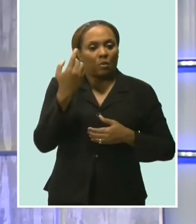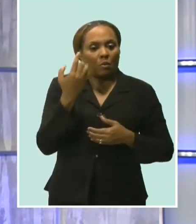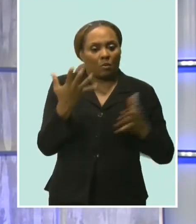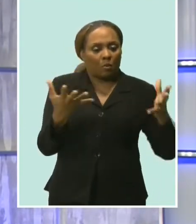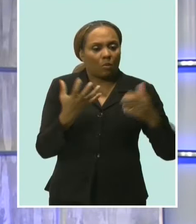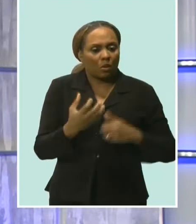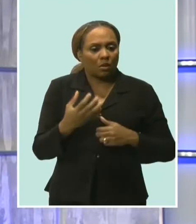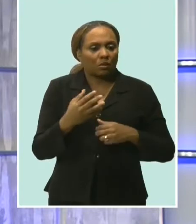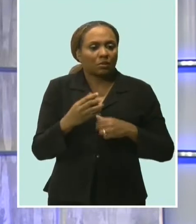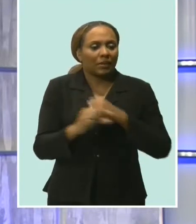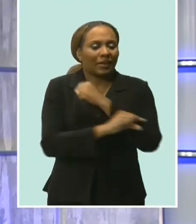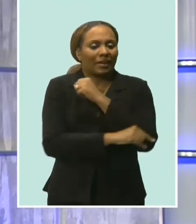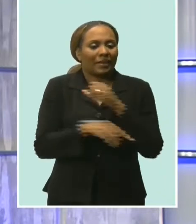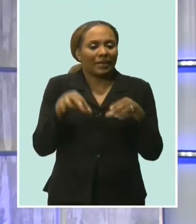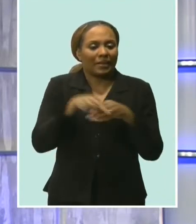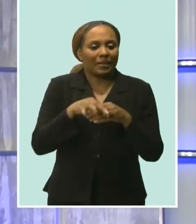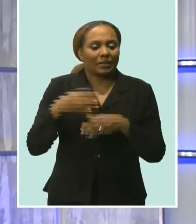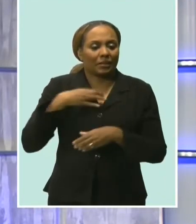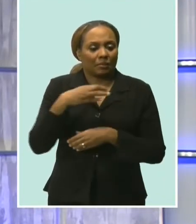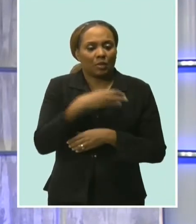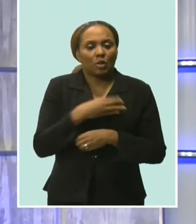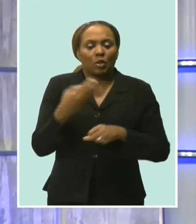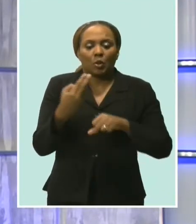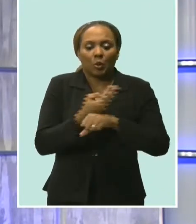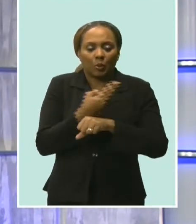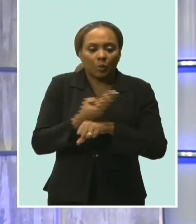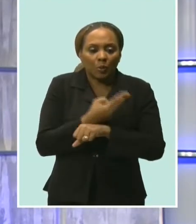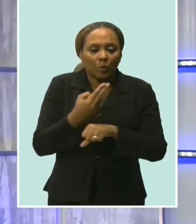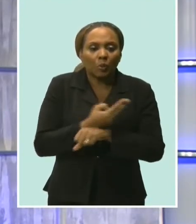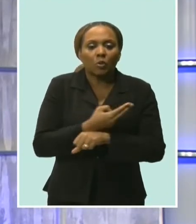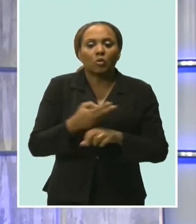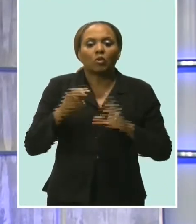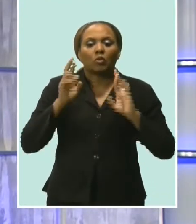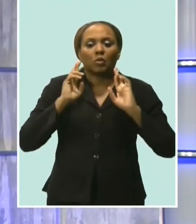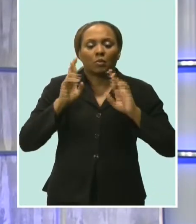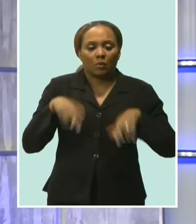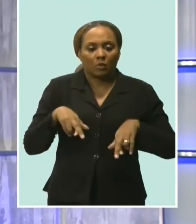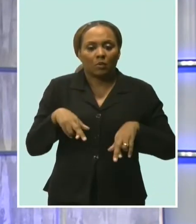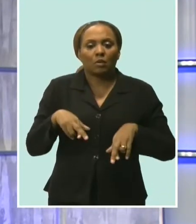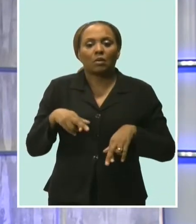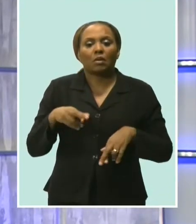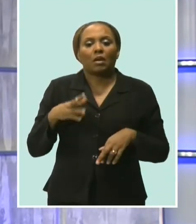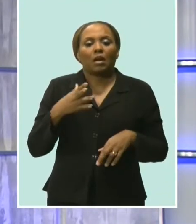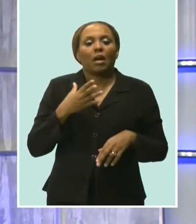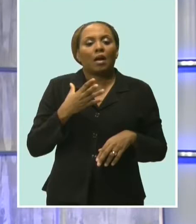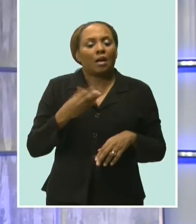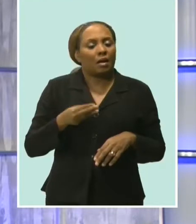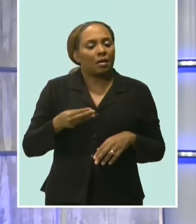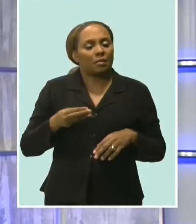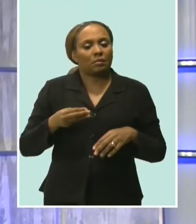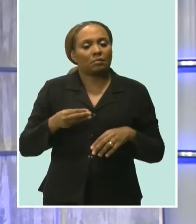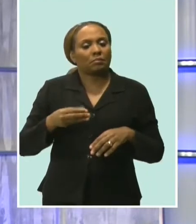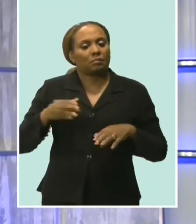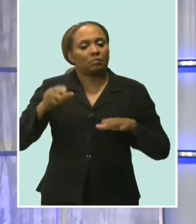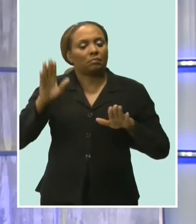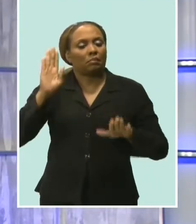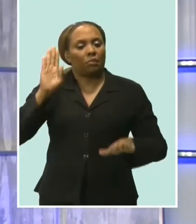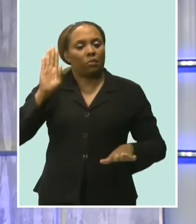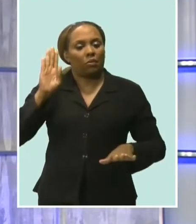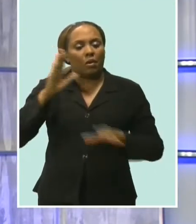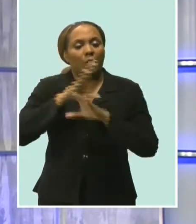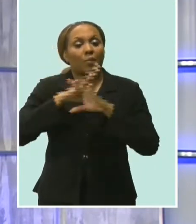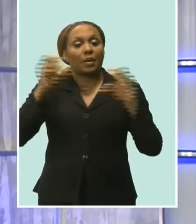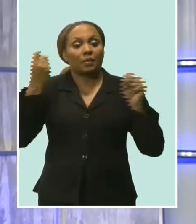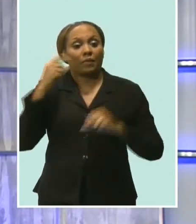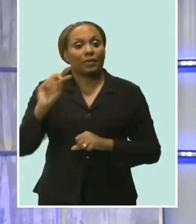Elections Commission to use the report submitted by the Chief Elections Officer to swear in President David Granger for a second term.